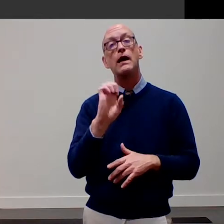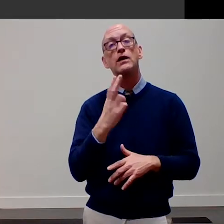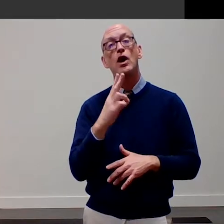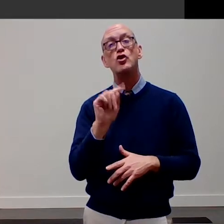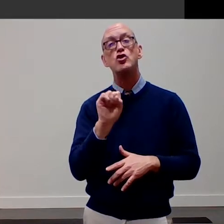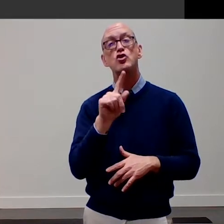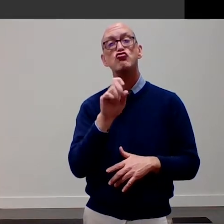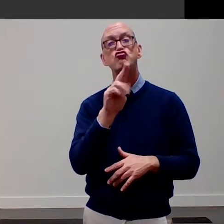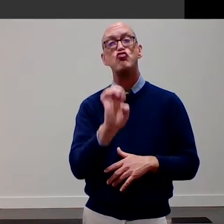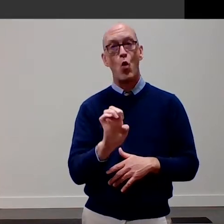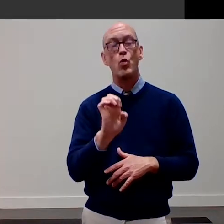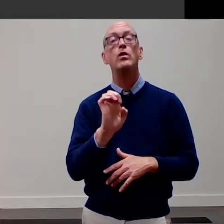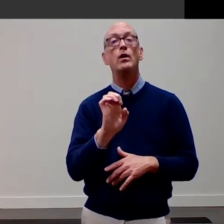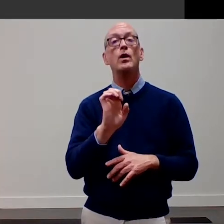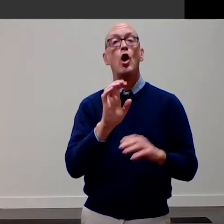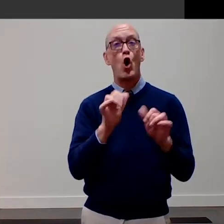Award by the press,